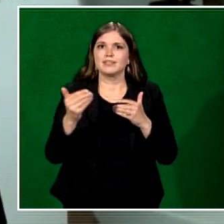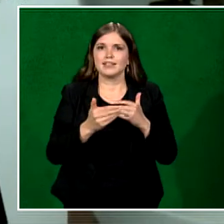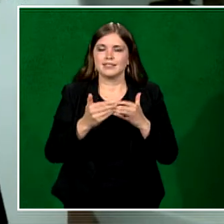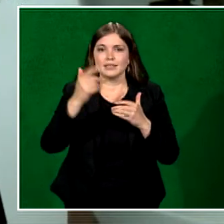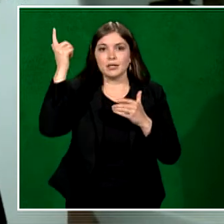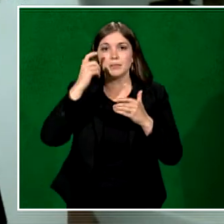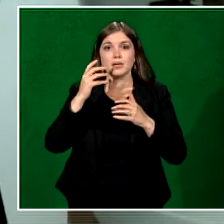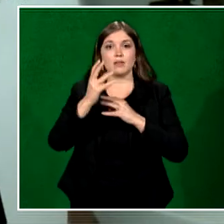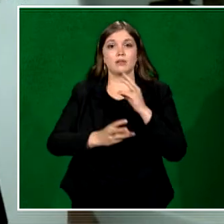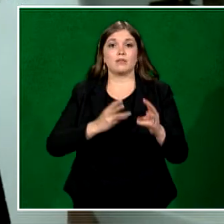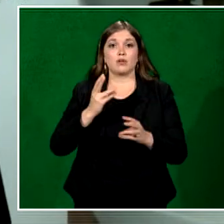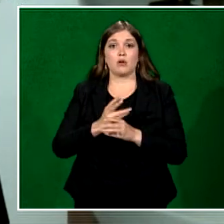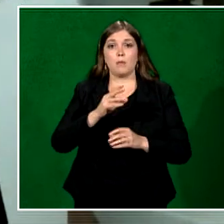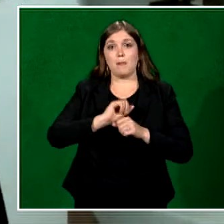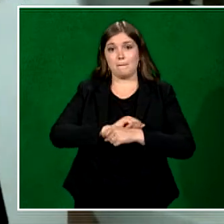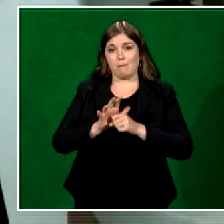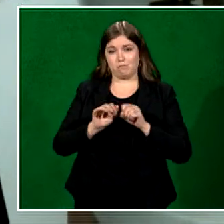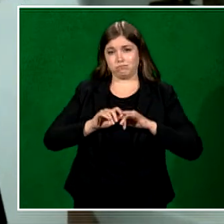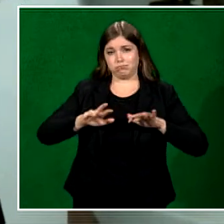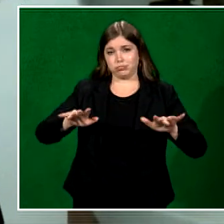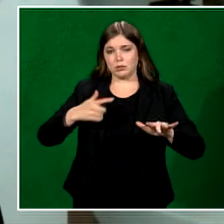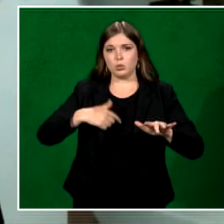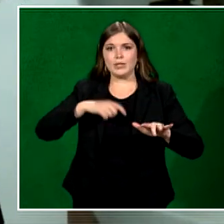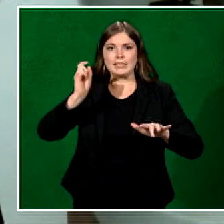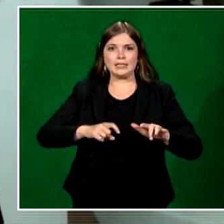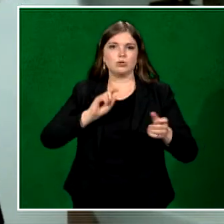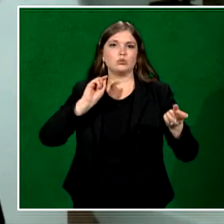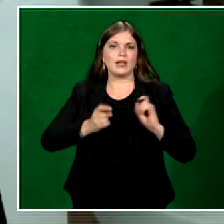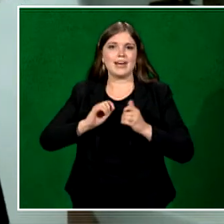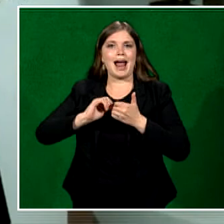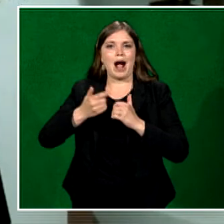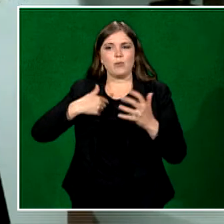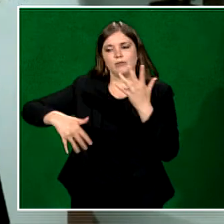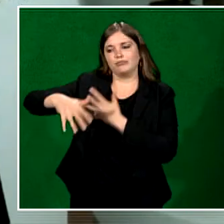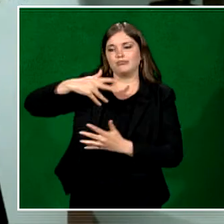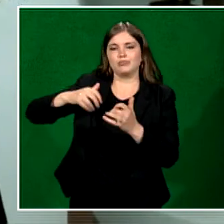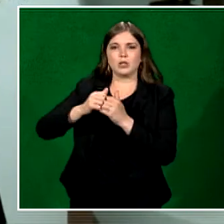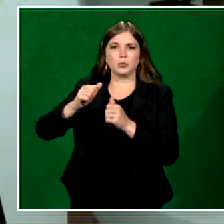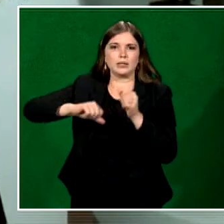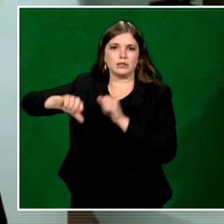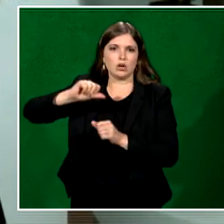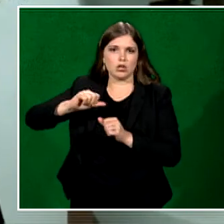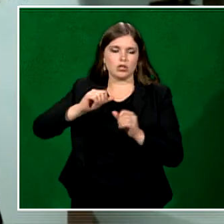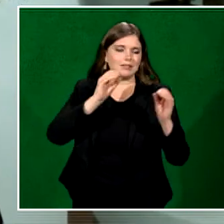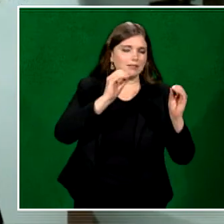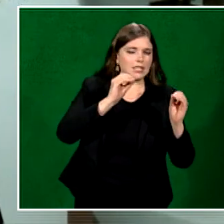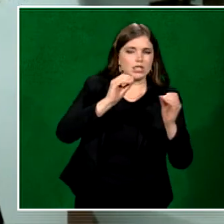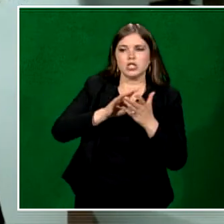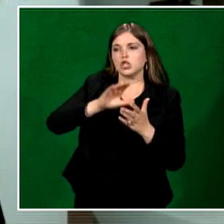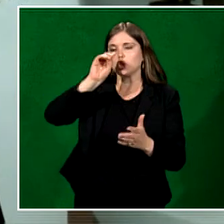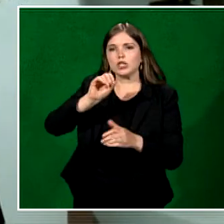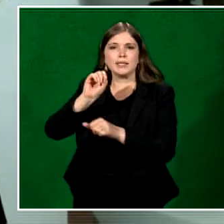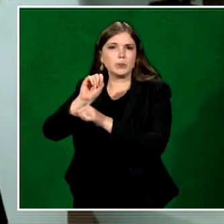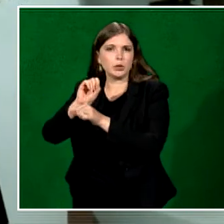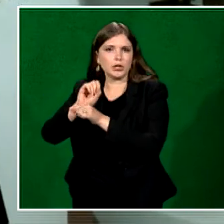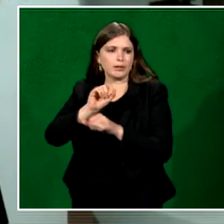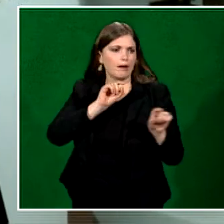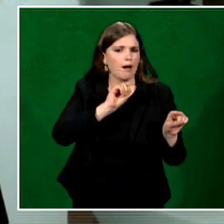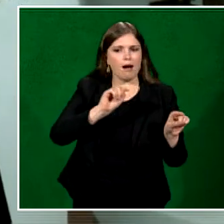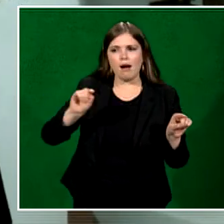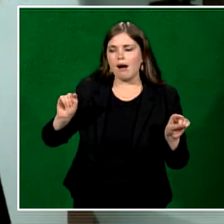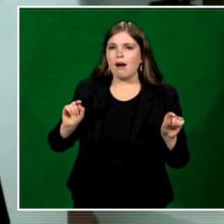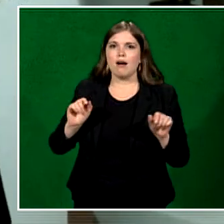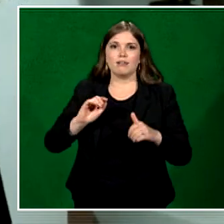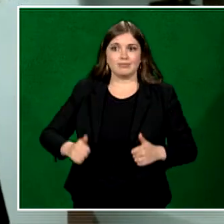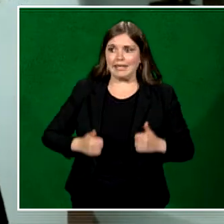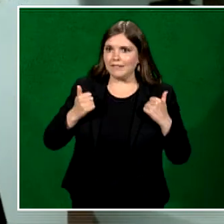global pandemic, we'll continue to have to change the way we interact with each other, the way we teach and learn, the way we work, the way we live, and